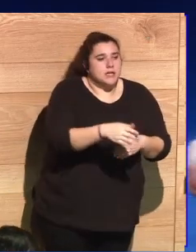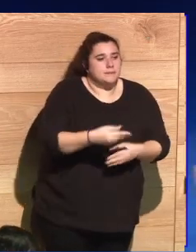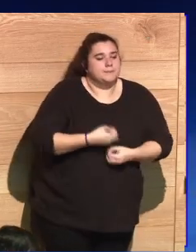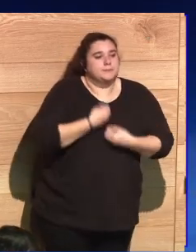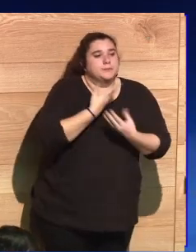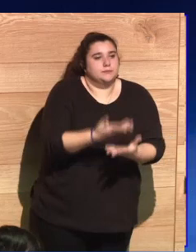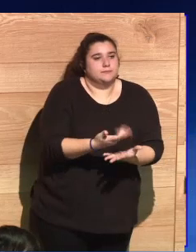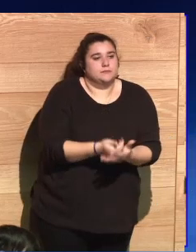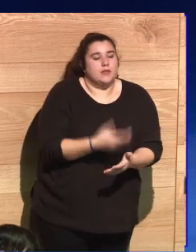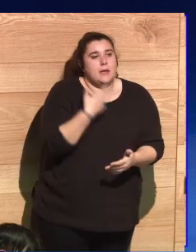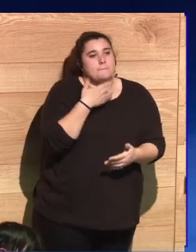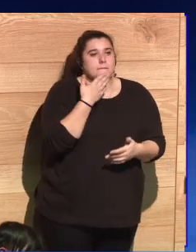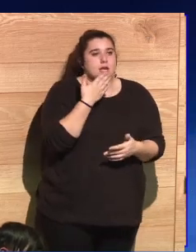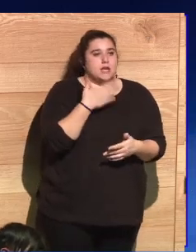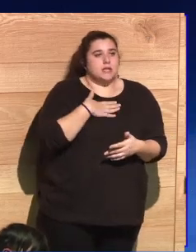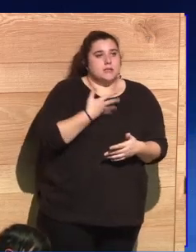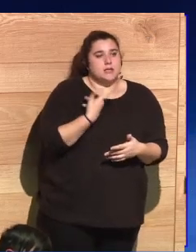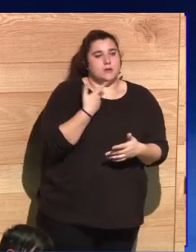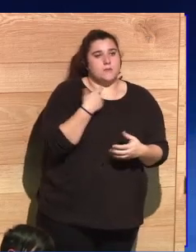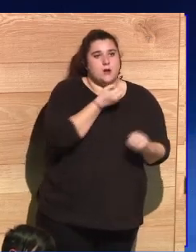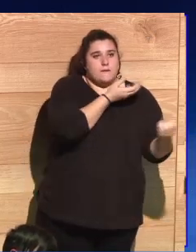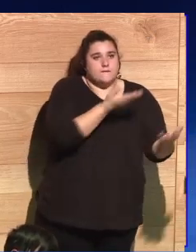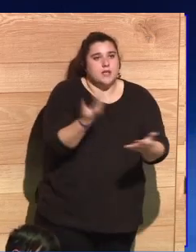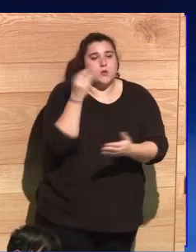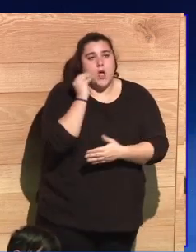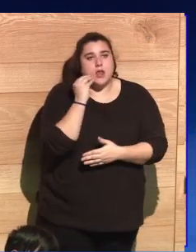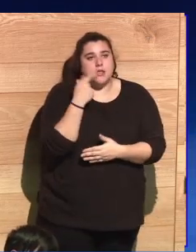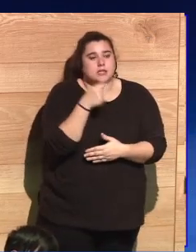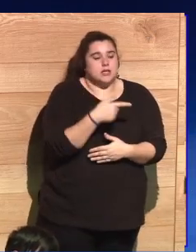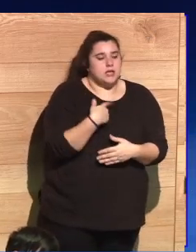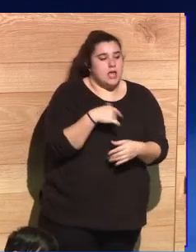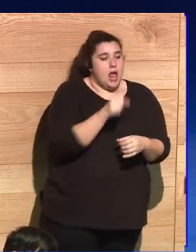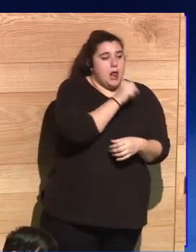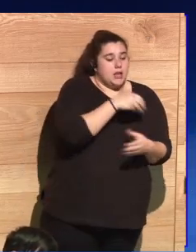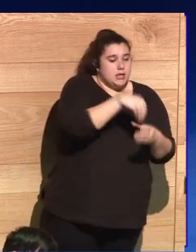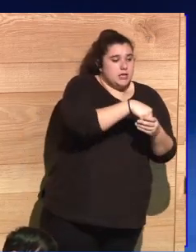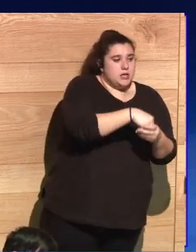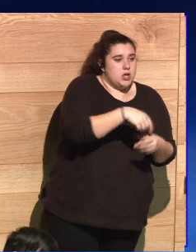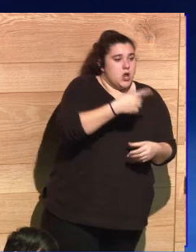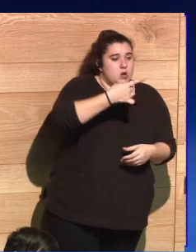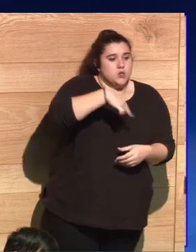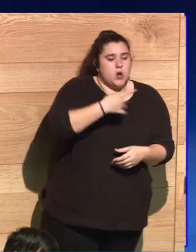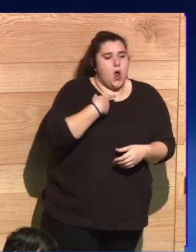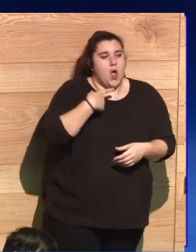over. There's a line in the song that says, "We're idiots, babe. It's a wonder we can